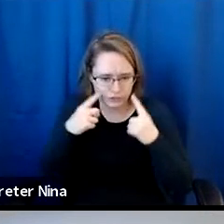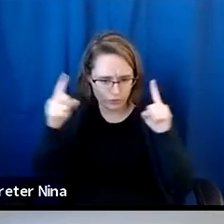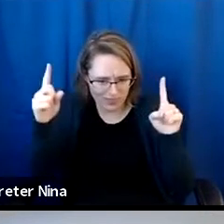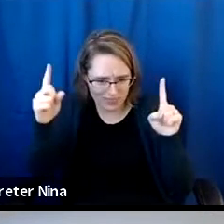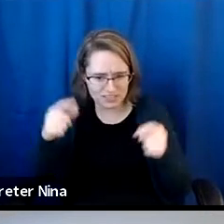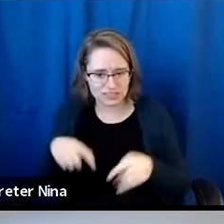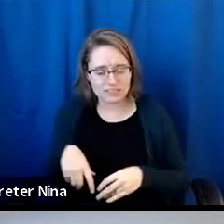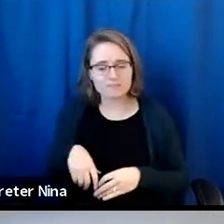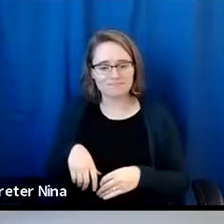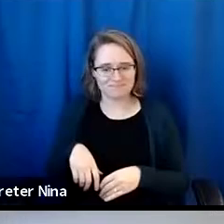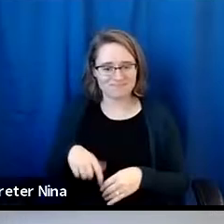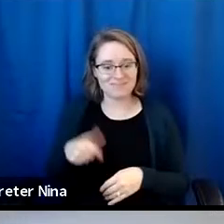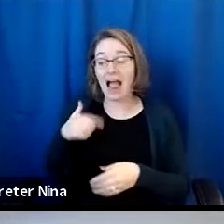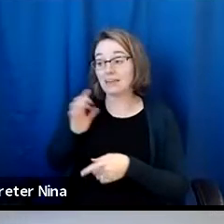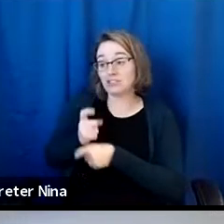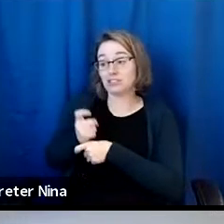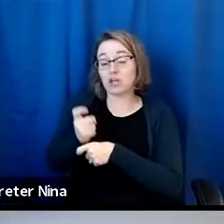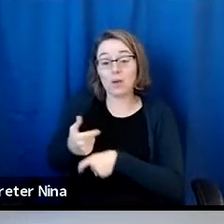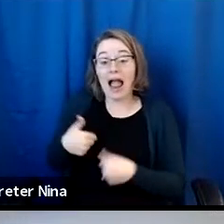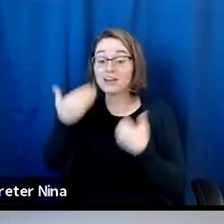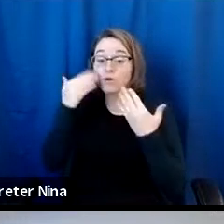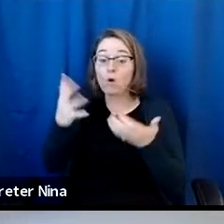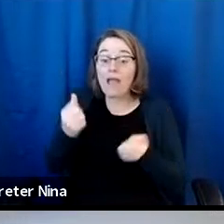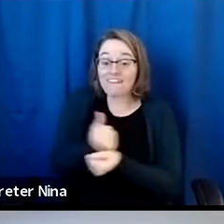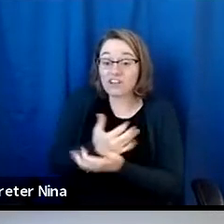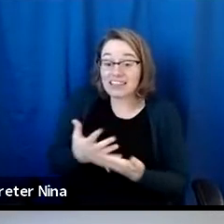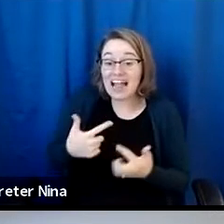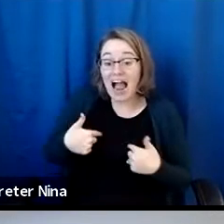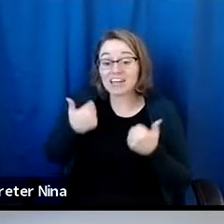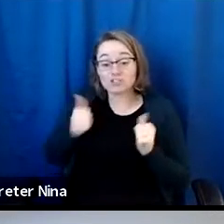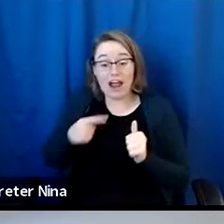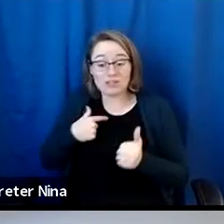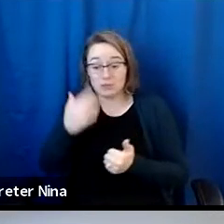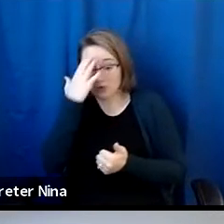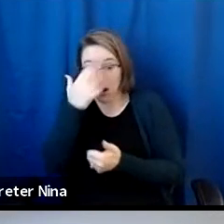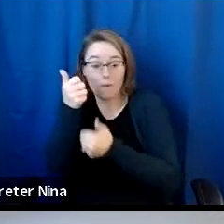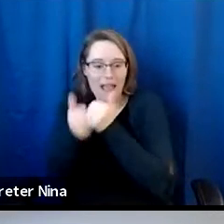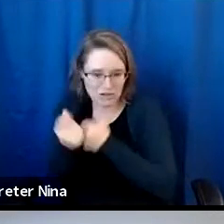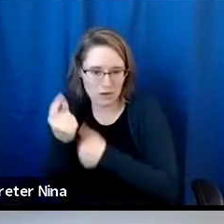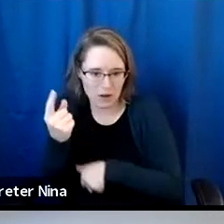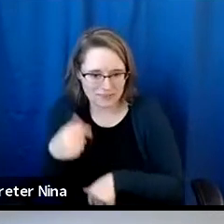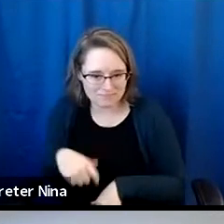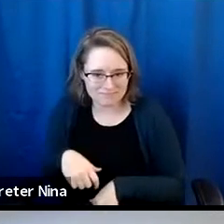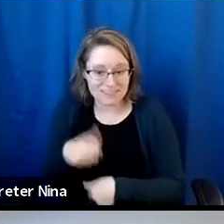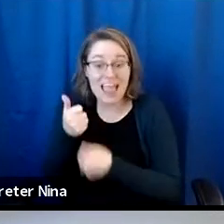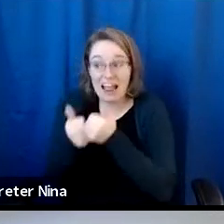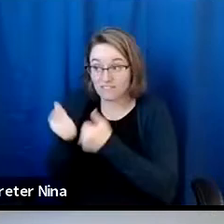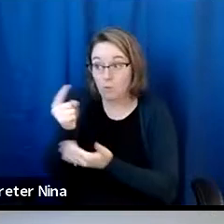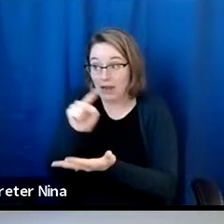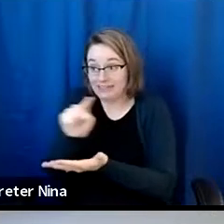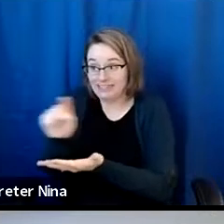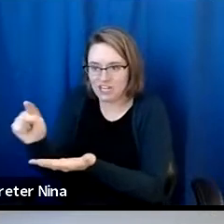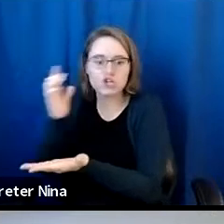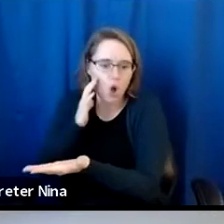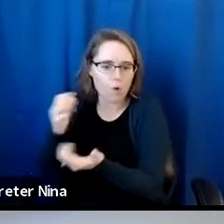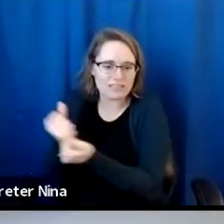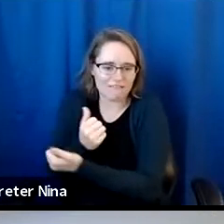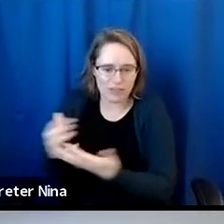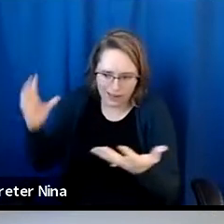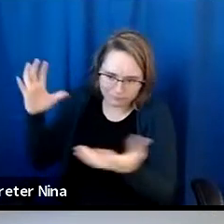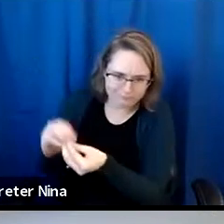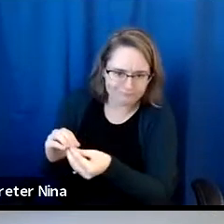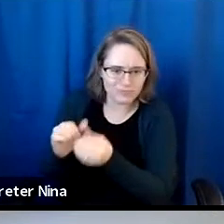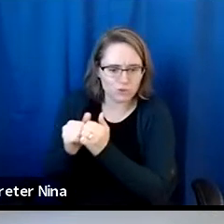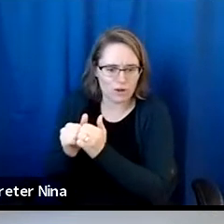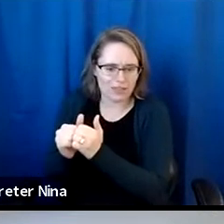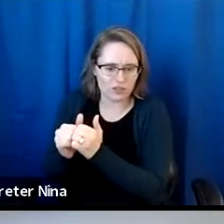know everything, but I try to know everybody, because everybody then knows everything. Right. And so I just